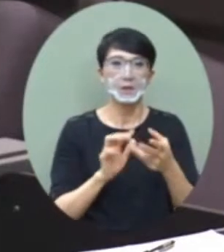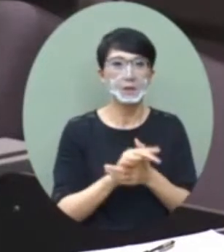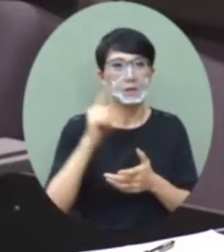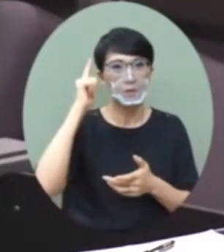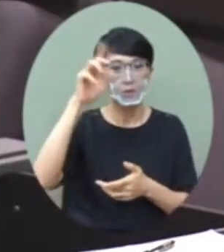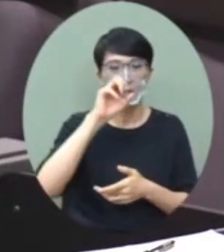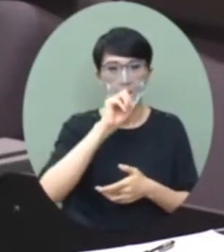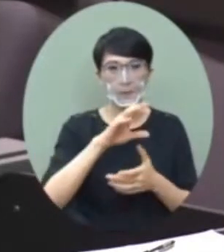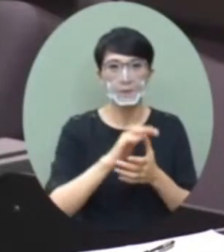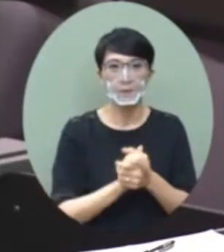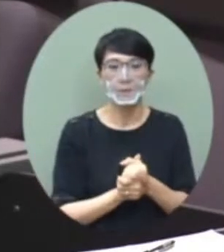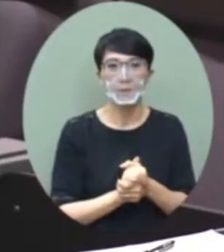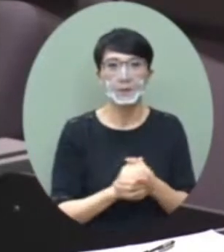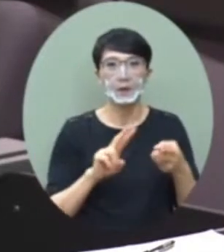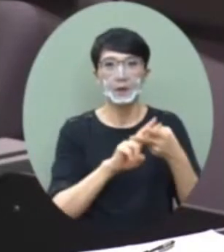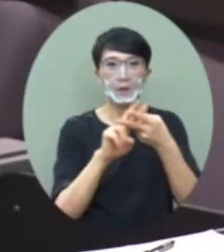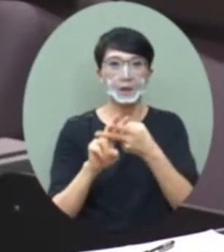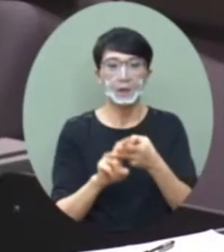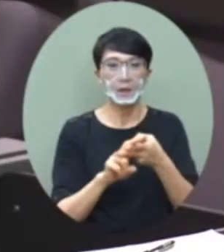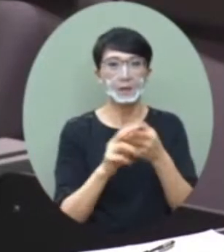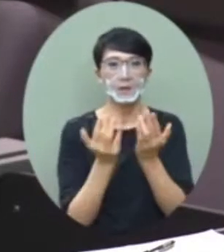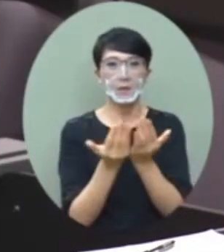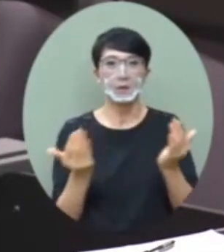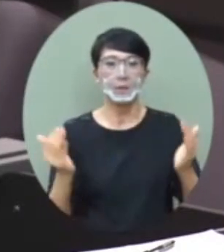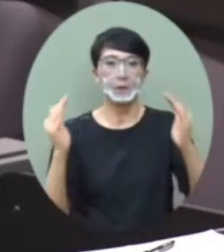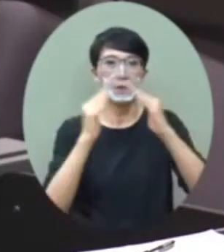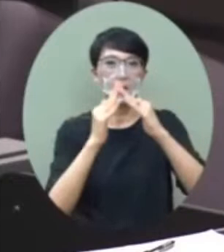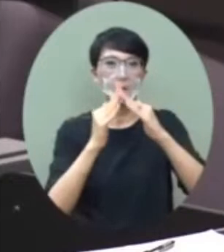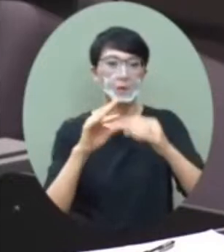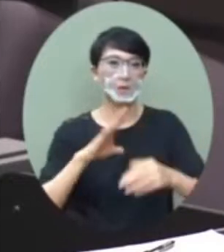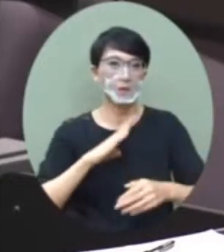serious condition and they were still transferred to AWE.